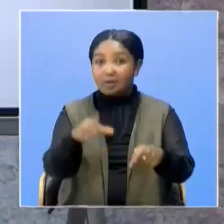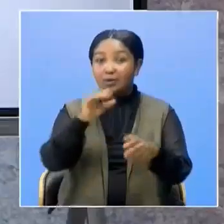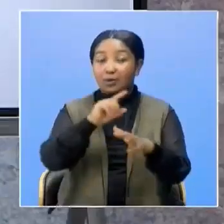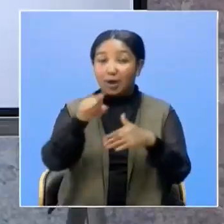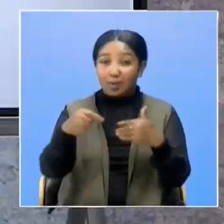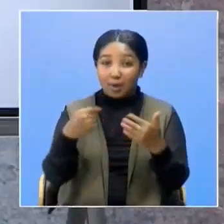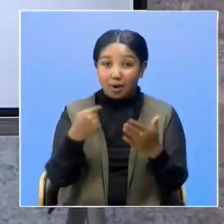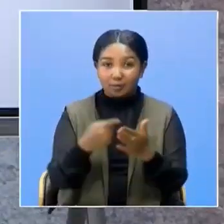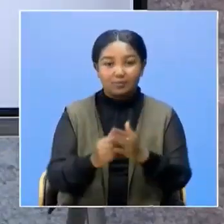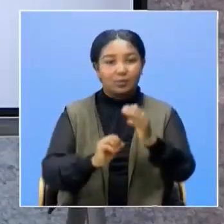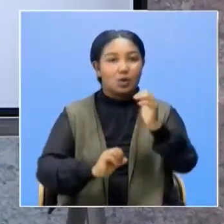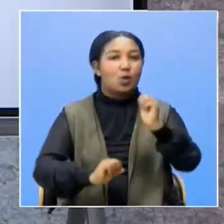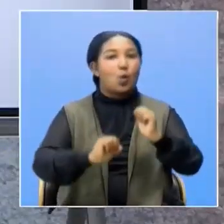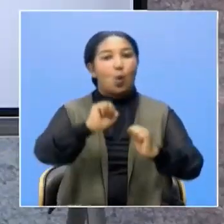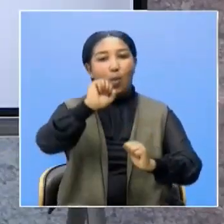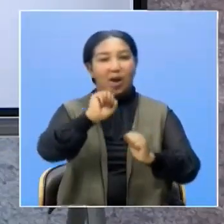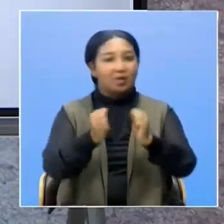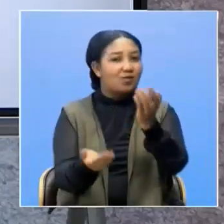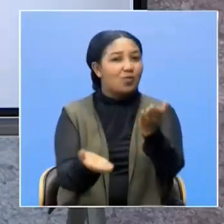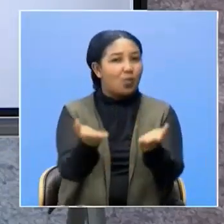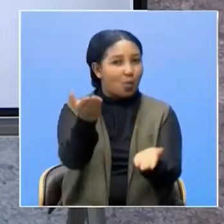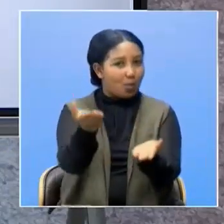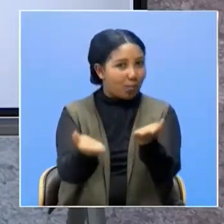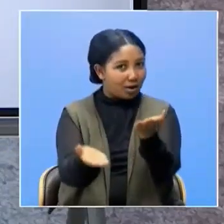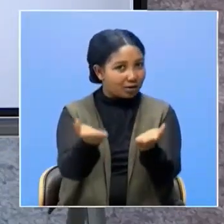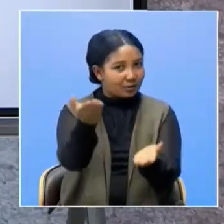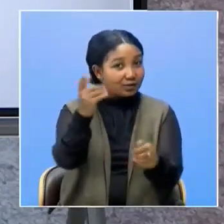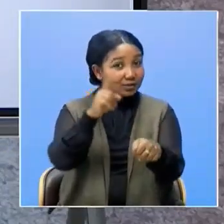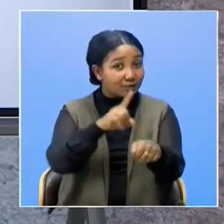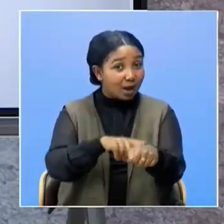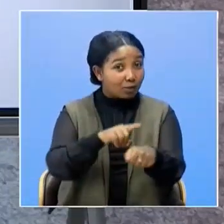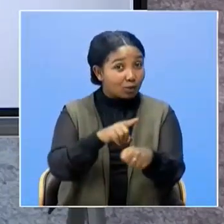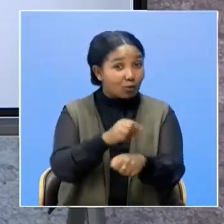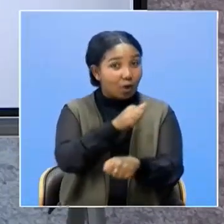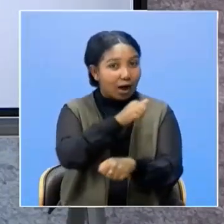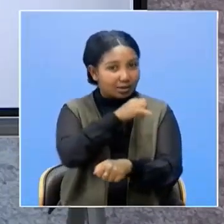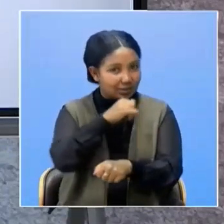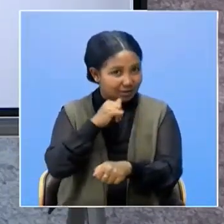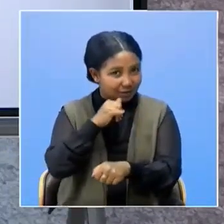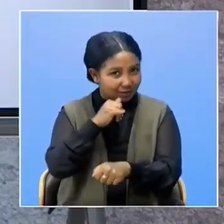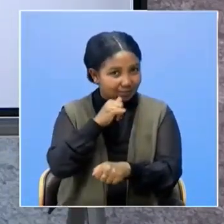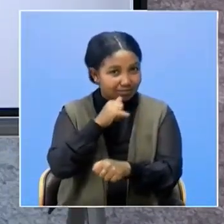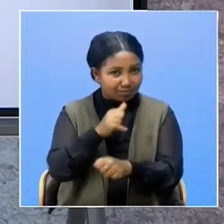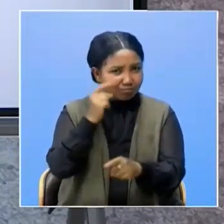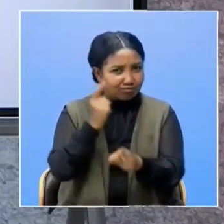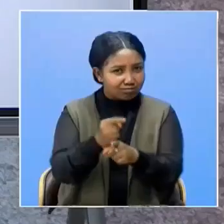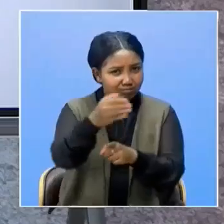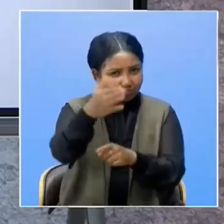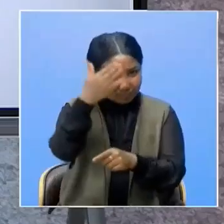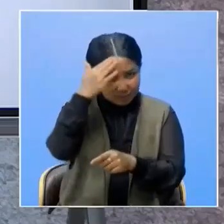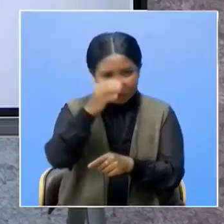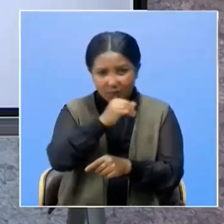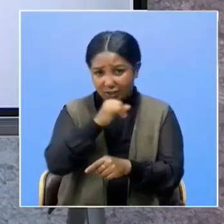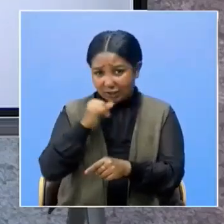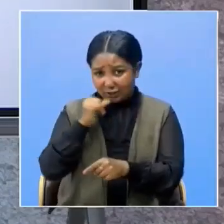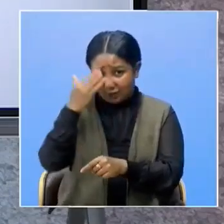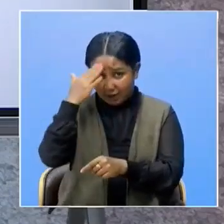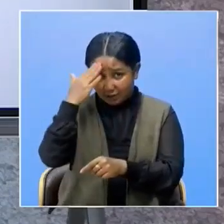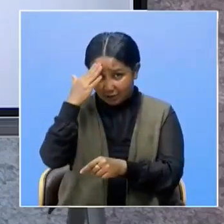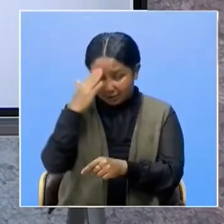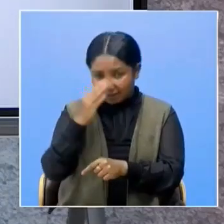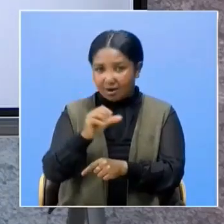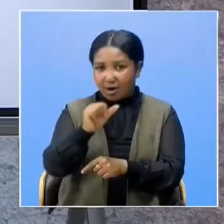about comparatives. Today it's time for adjectives. I am sure you know adjectives, right?